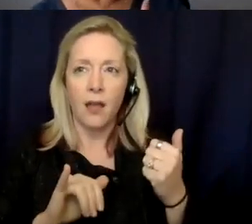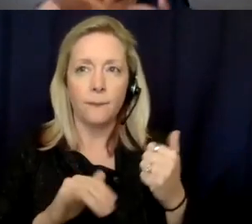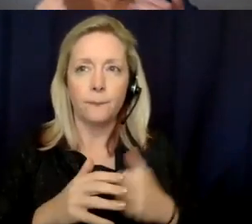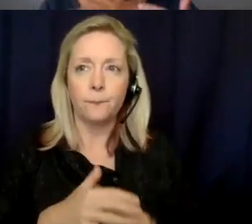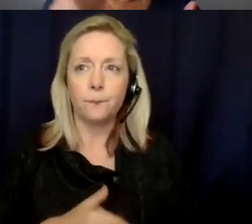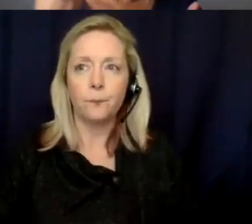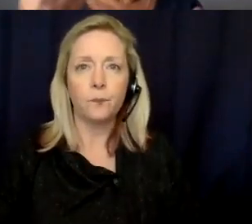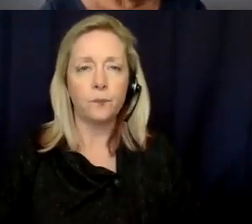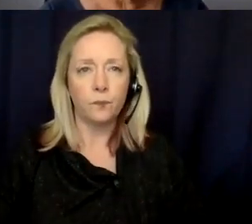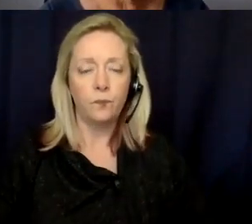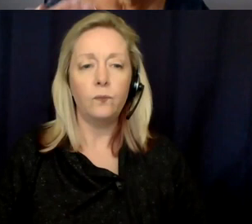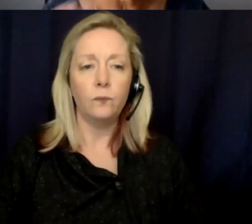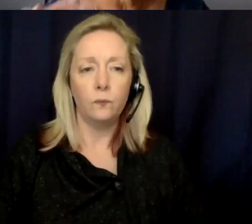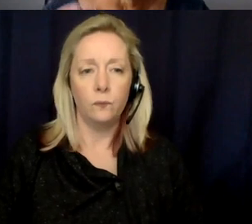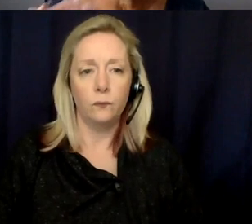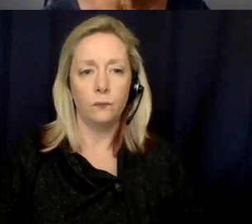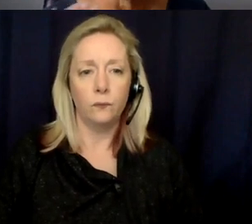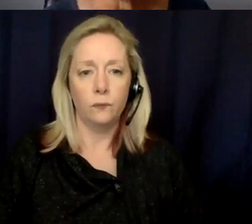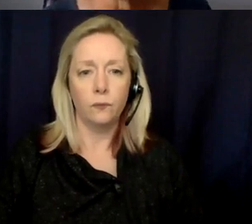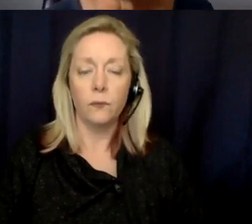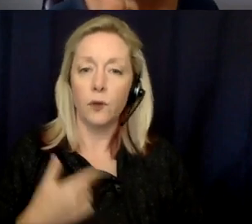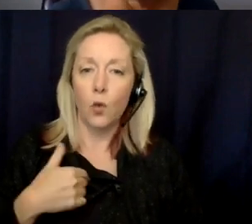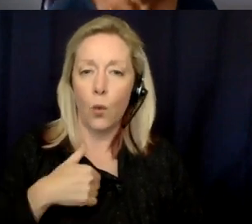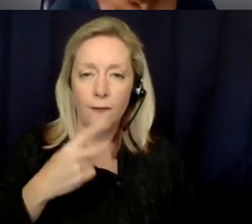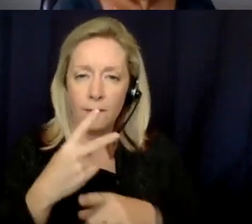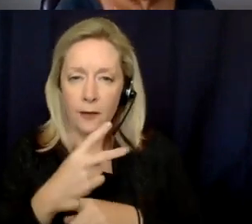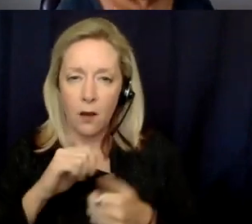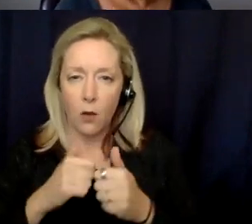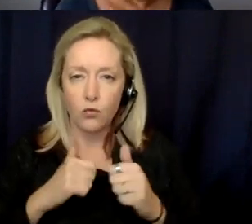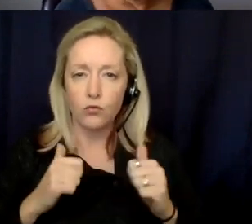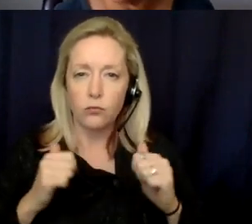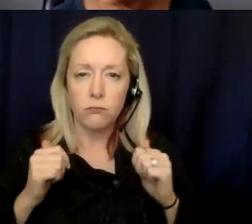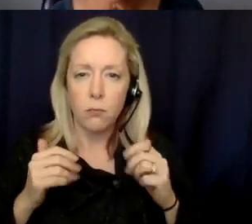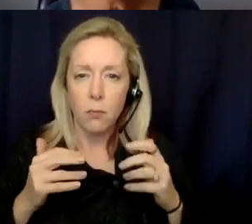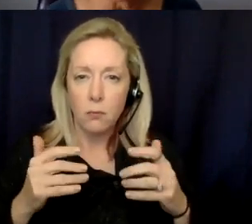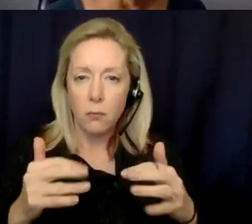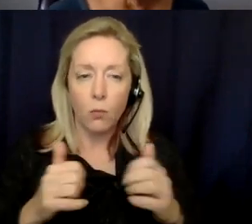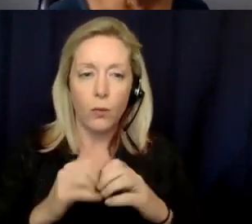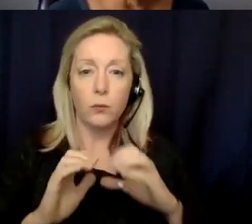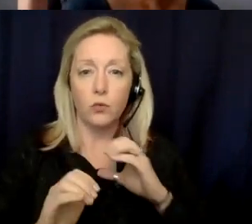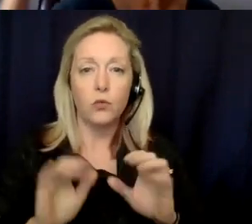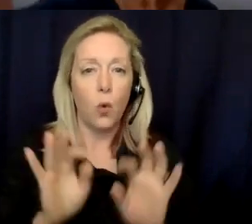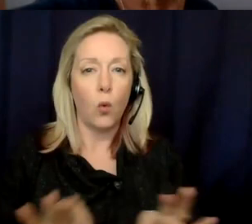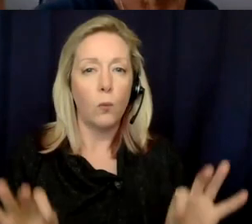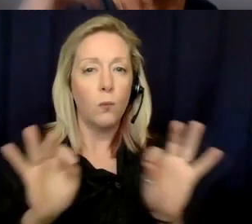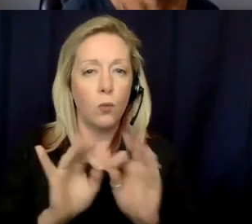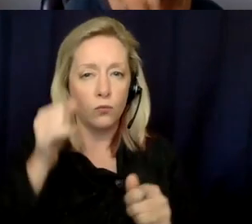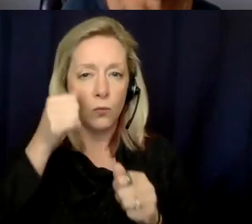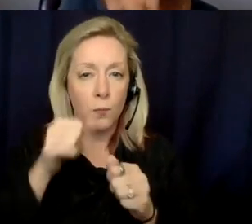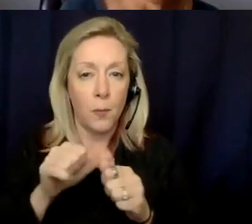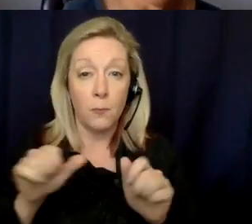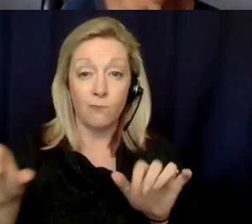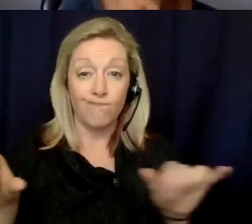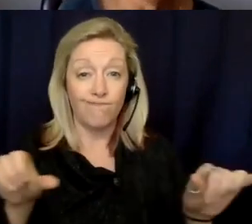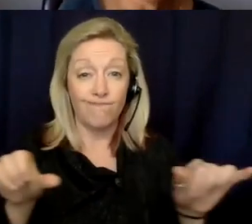our end in order to move that communication down further. So let's always keep that in mind and always keep that